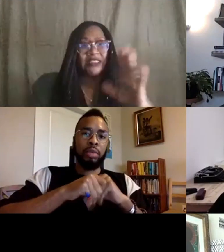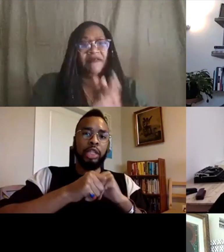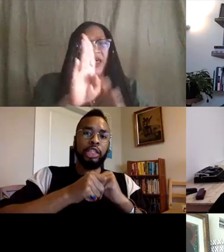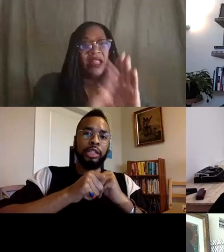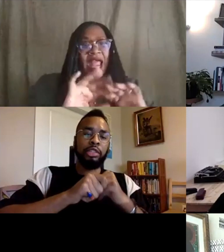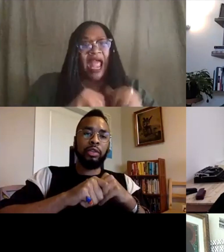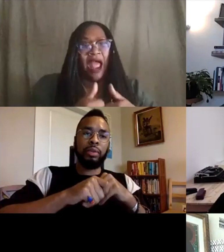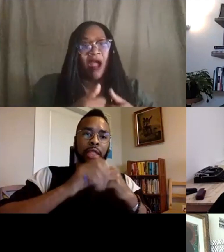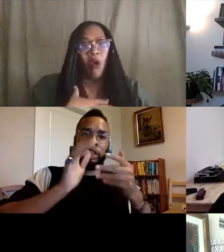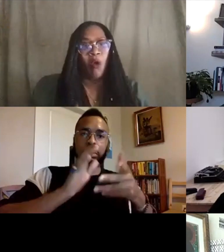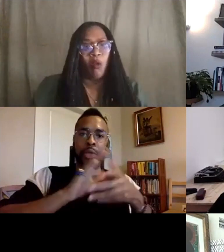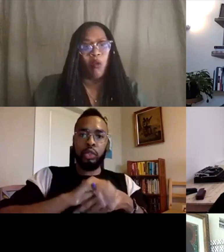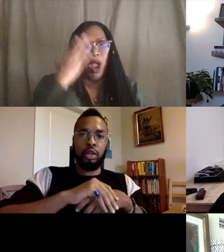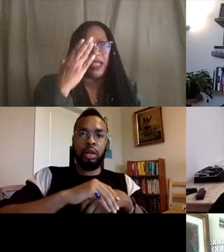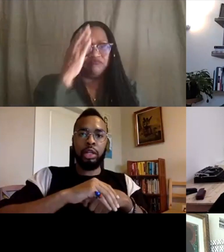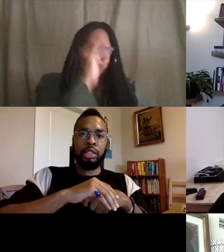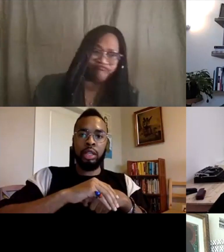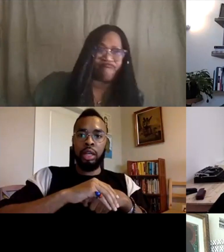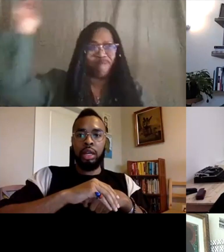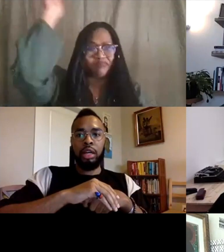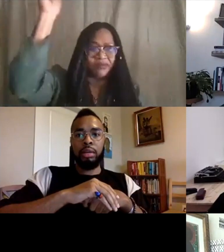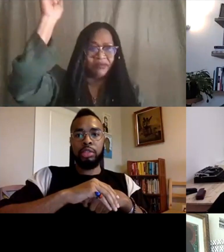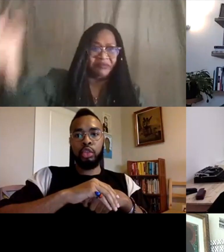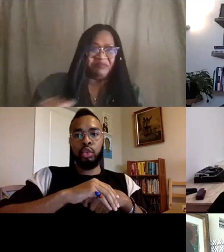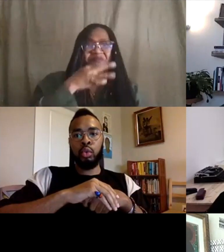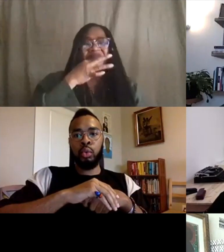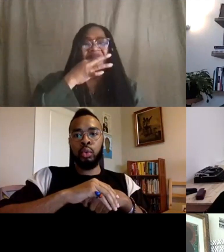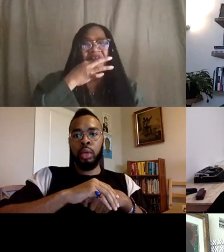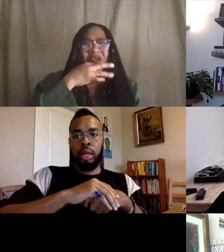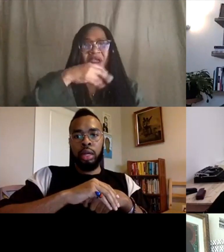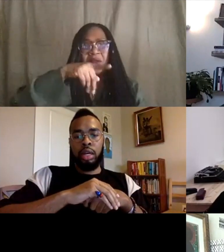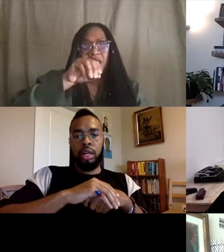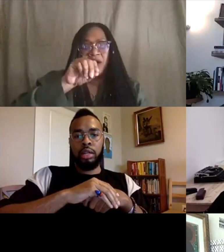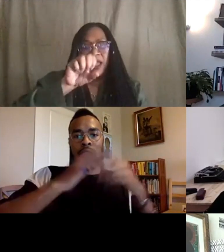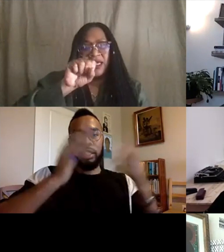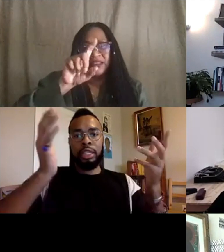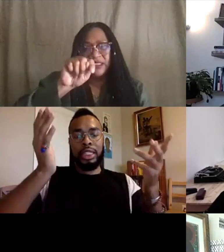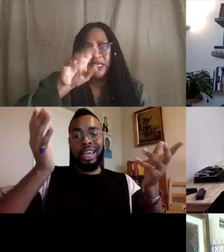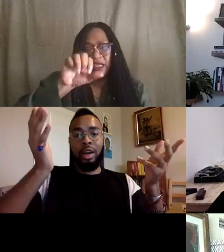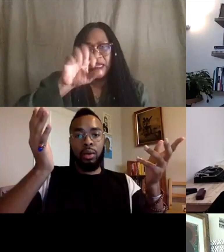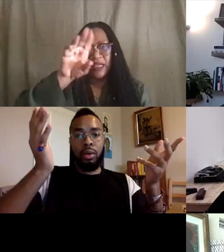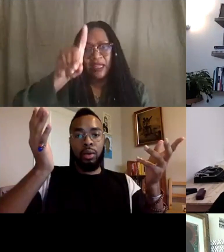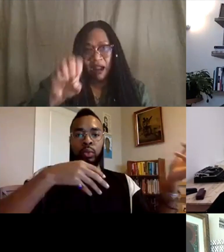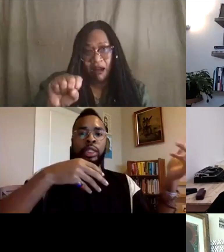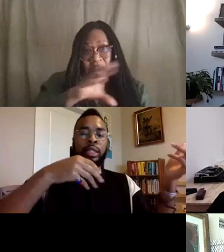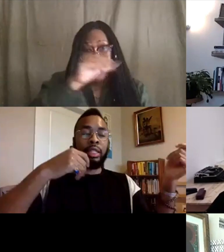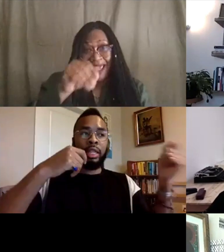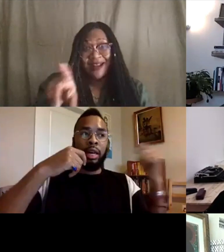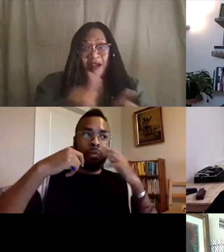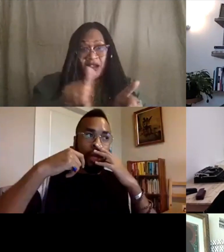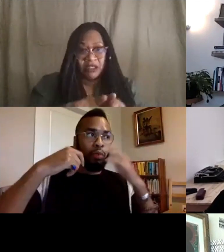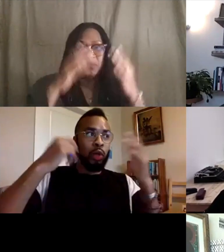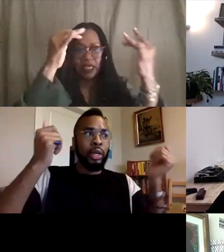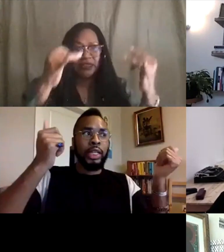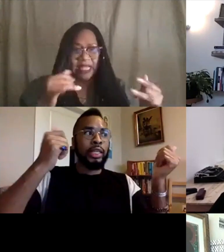supremacist project, you know, from lynching postcards to the killings now. You know, as recently,